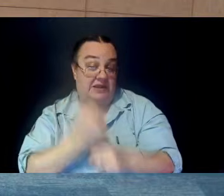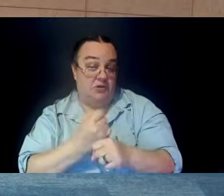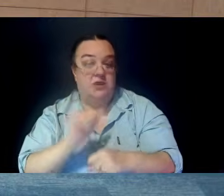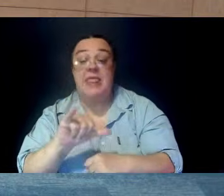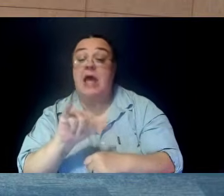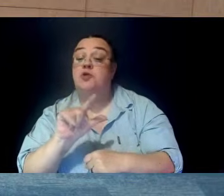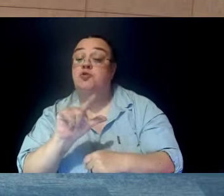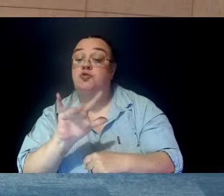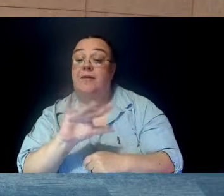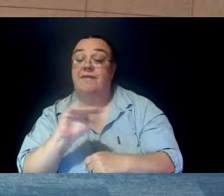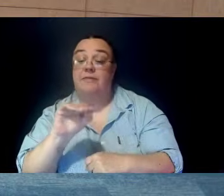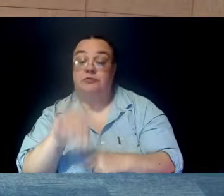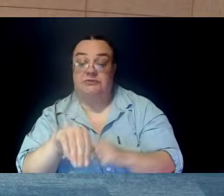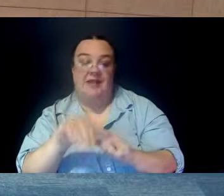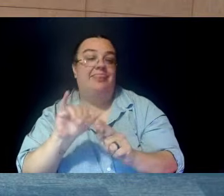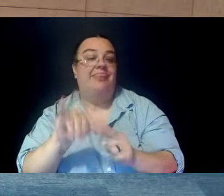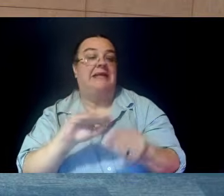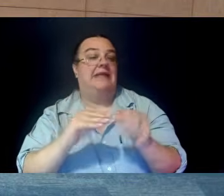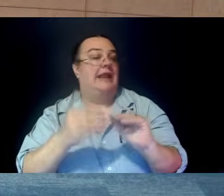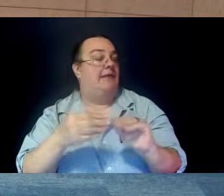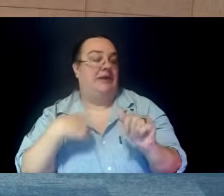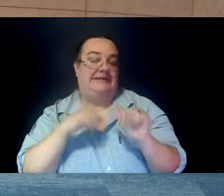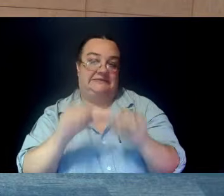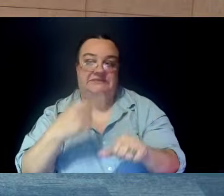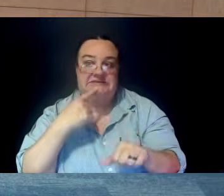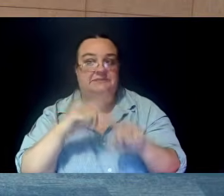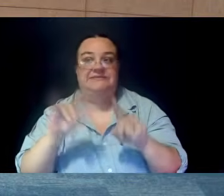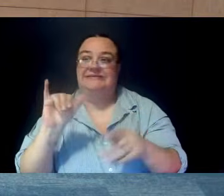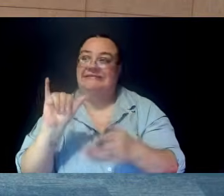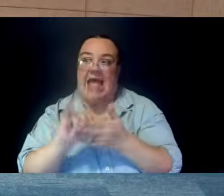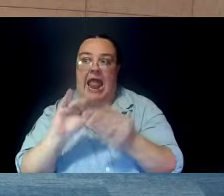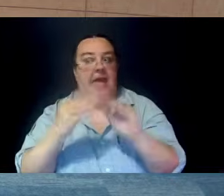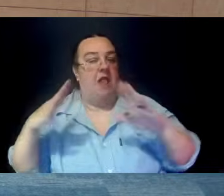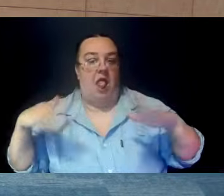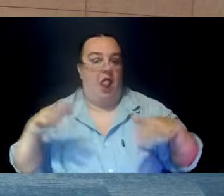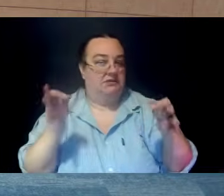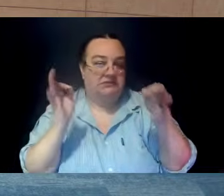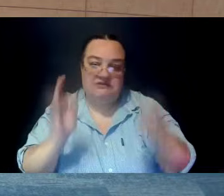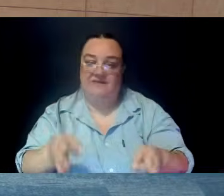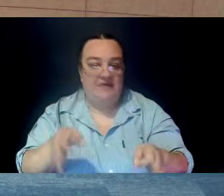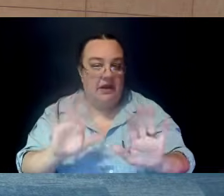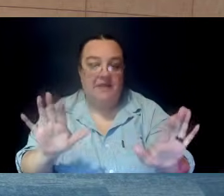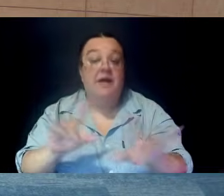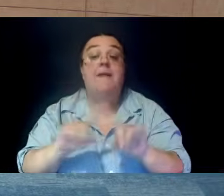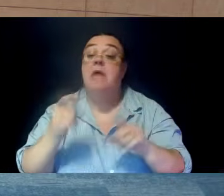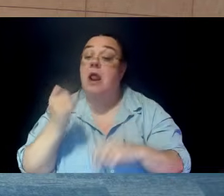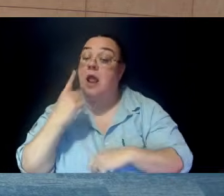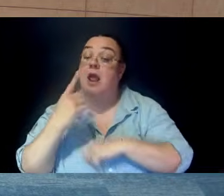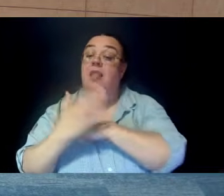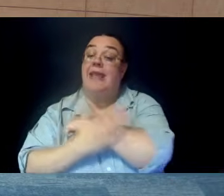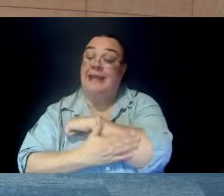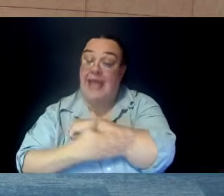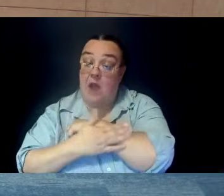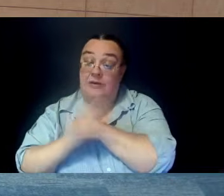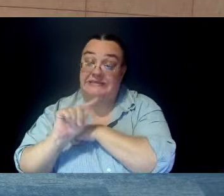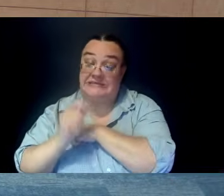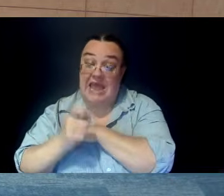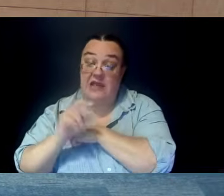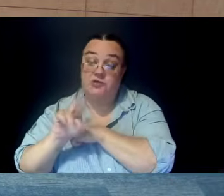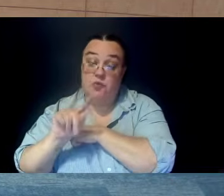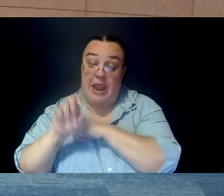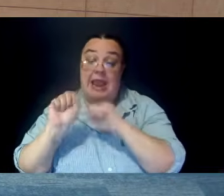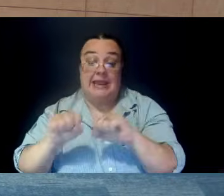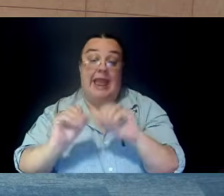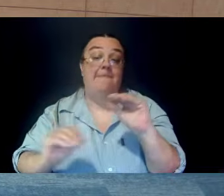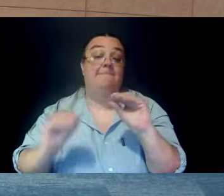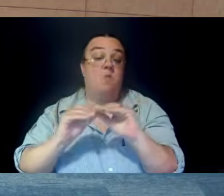25%, which is the number I keep throwing around but is not set in stone. Again, the county's tax rate could grow beyond 96 cents,